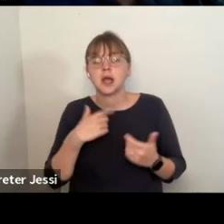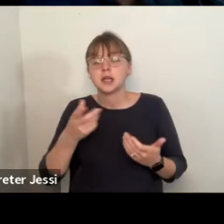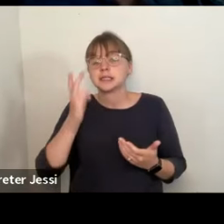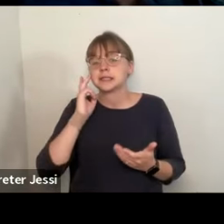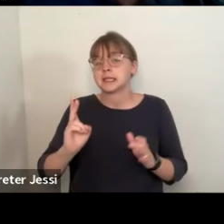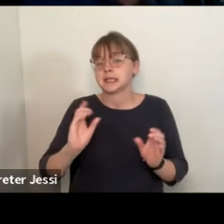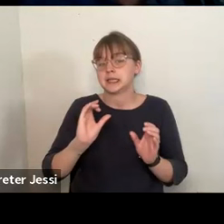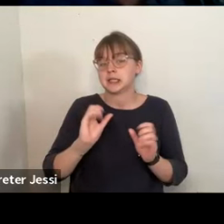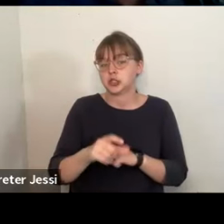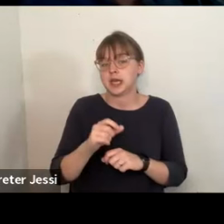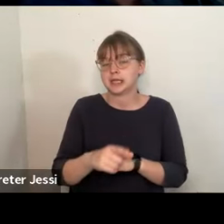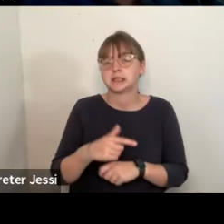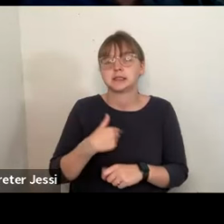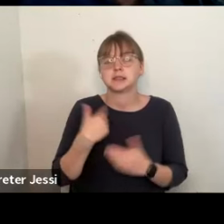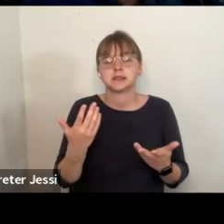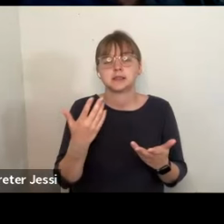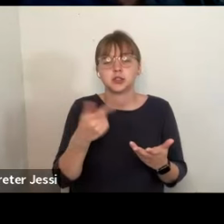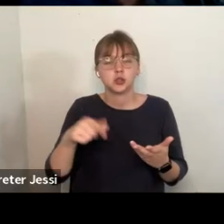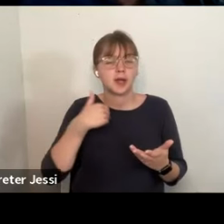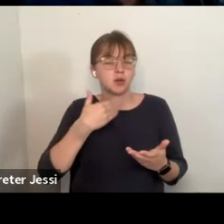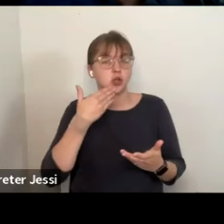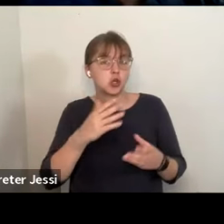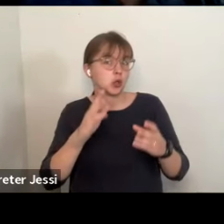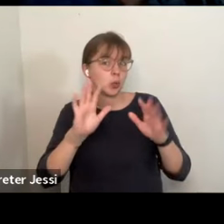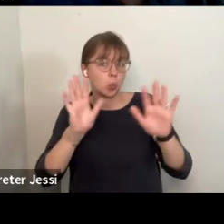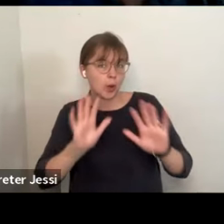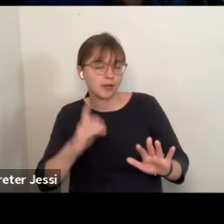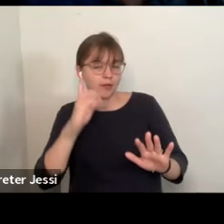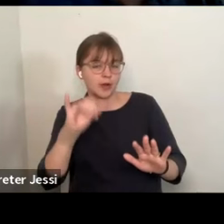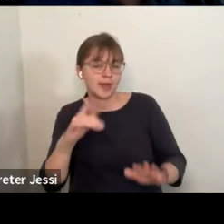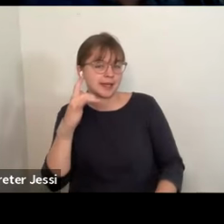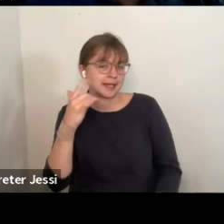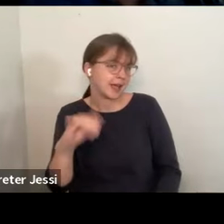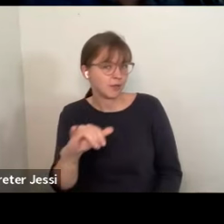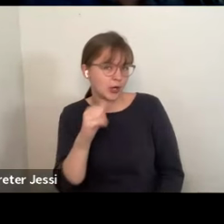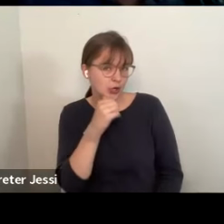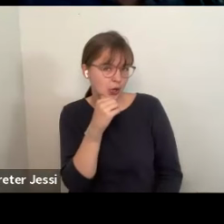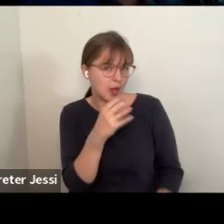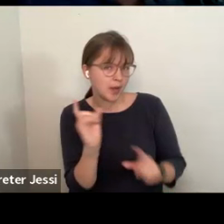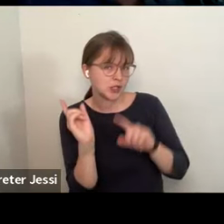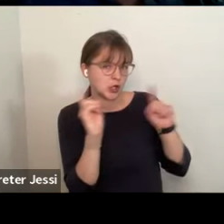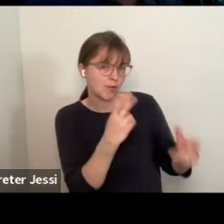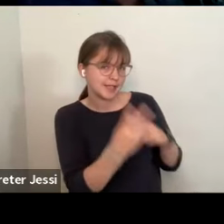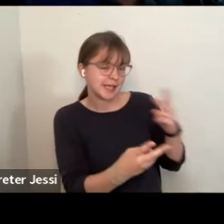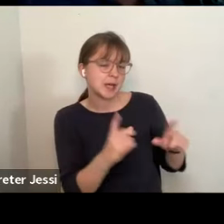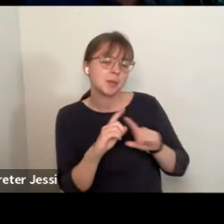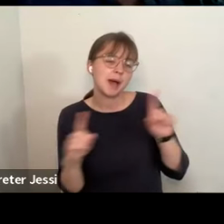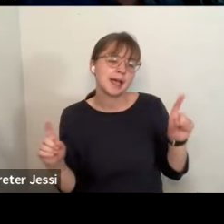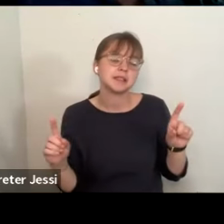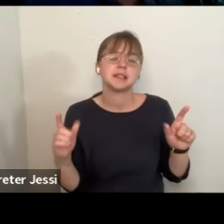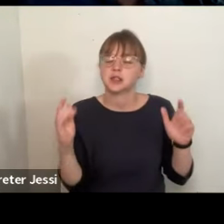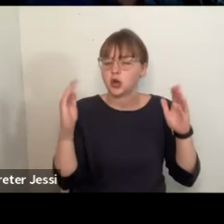chat, send some, or make sure you have some good weather for this California gal when I come out. But I hope to see you all